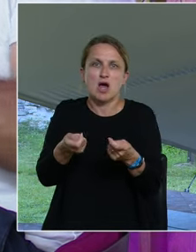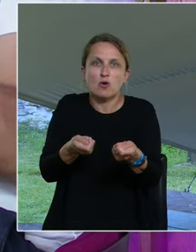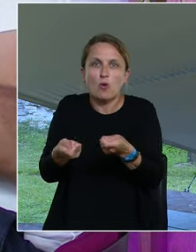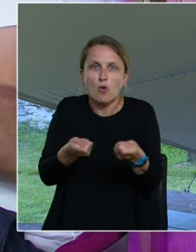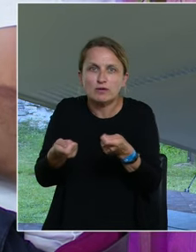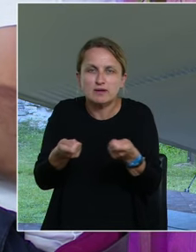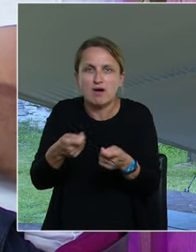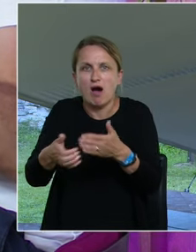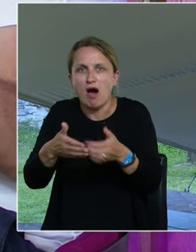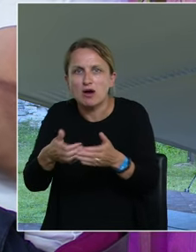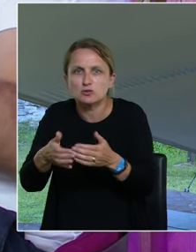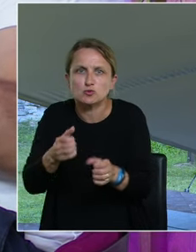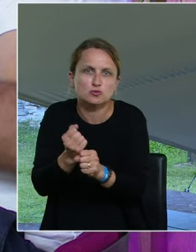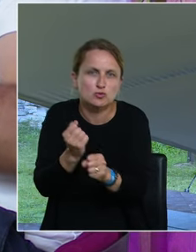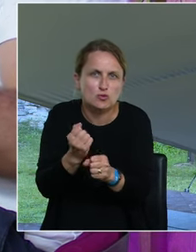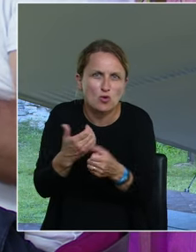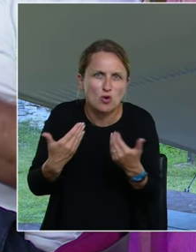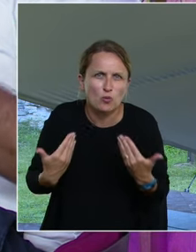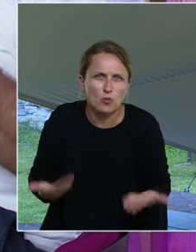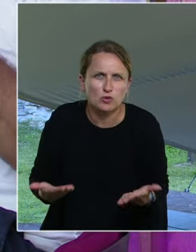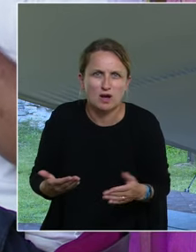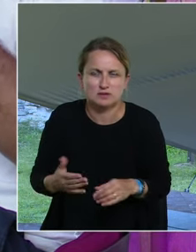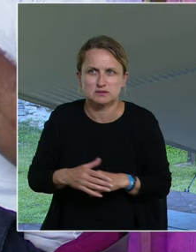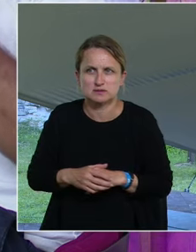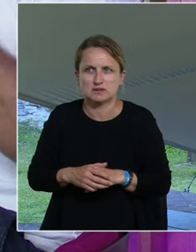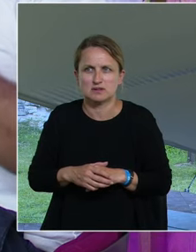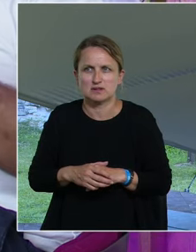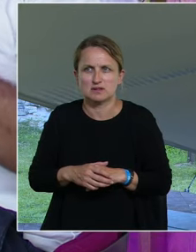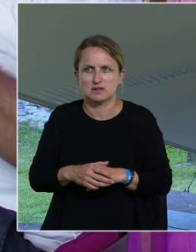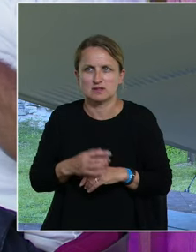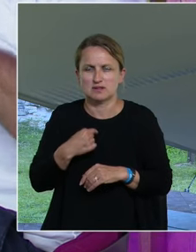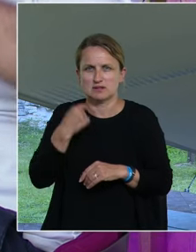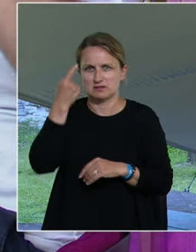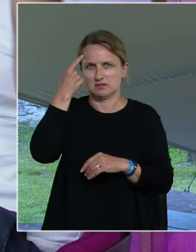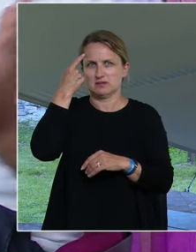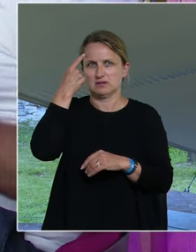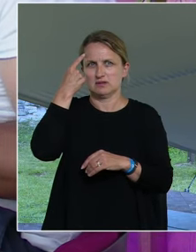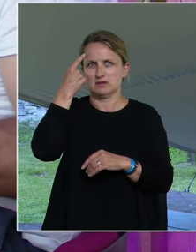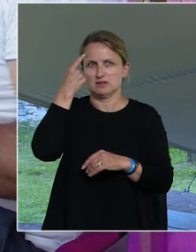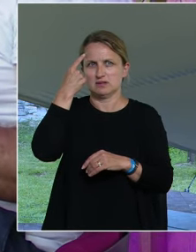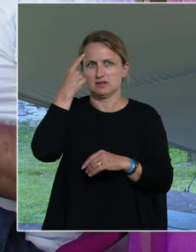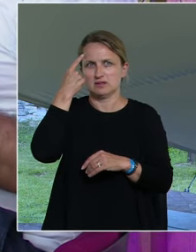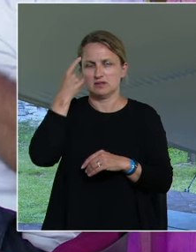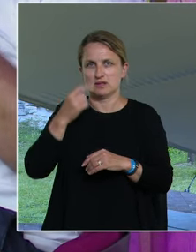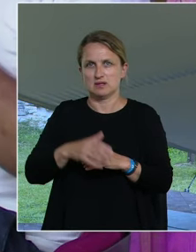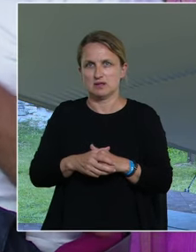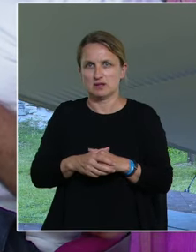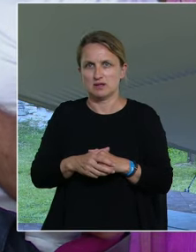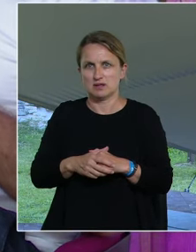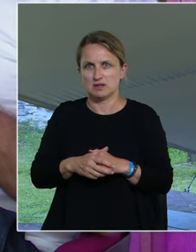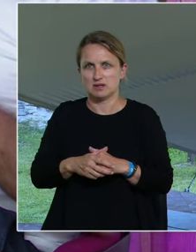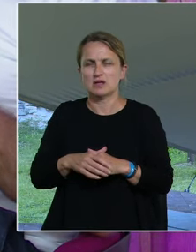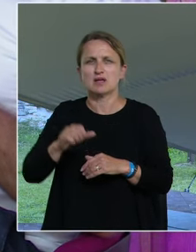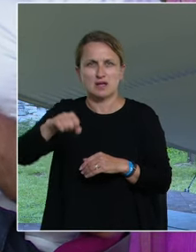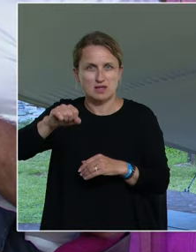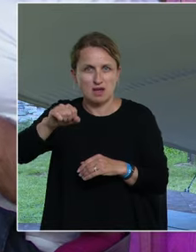people find them more sort of acceptable. So I think the sense of running around and headless chicken and saying, oh, this is all damn new, is yes, there are